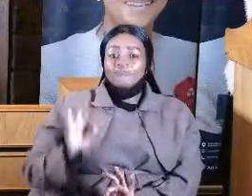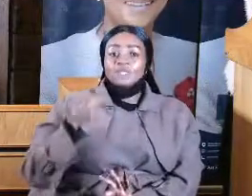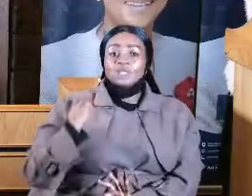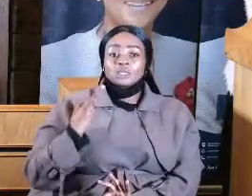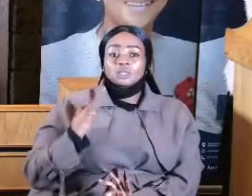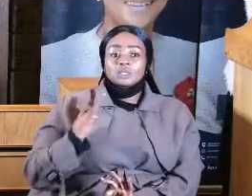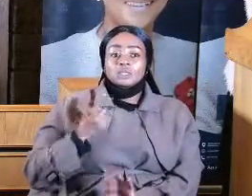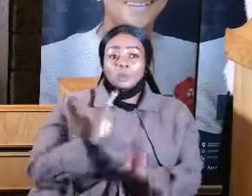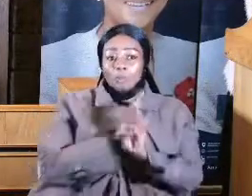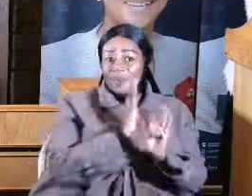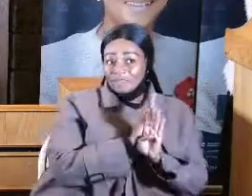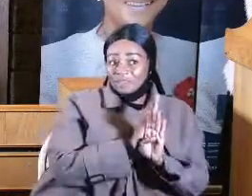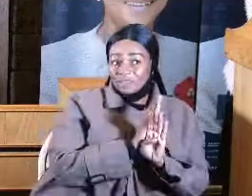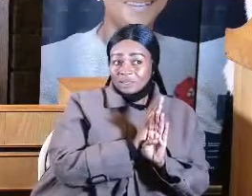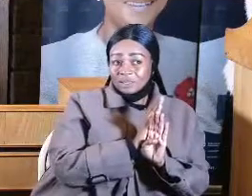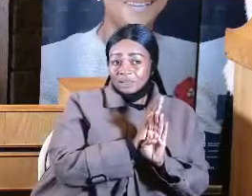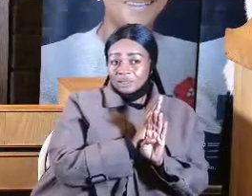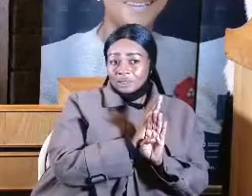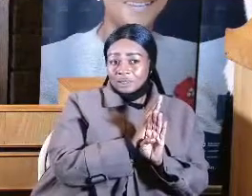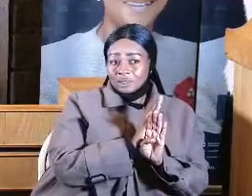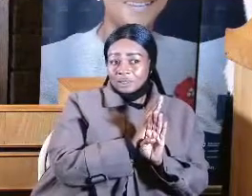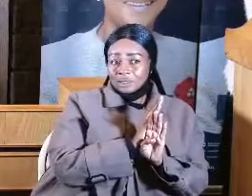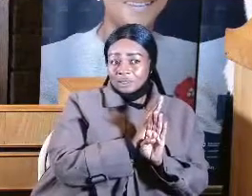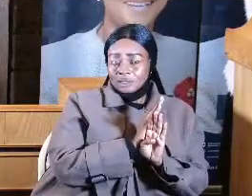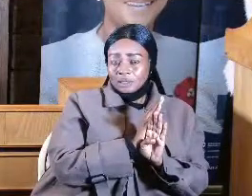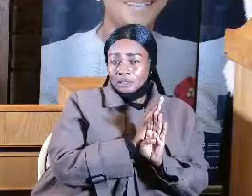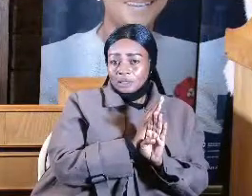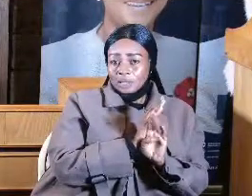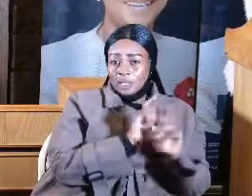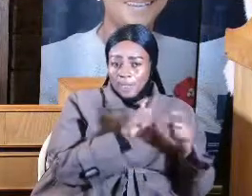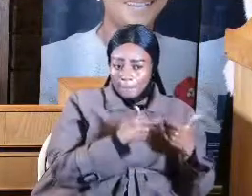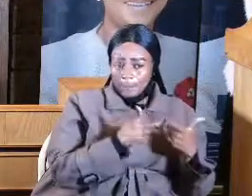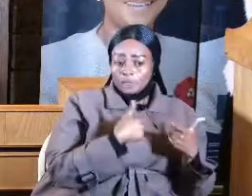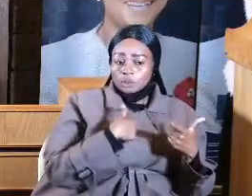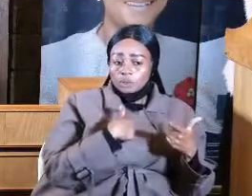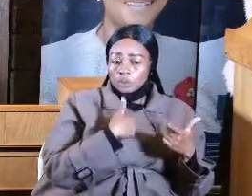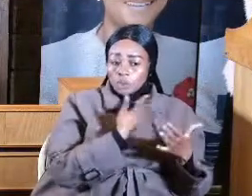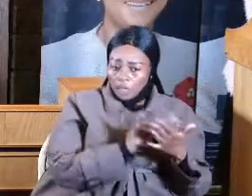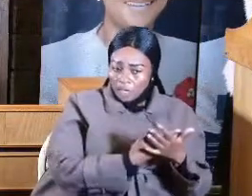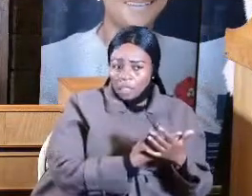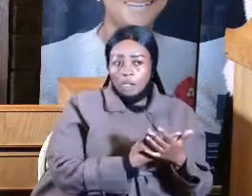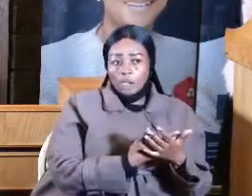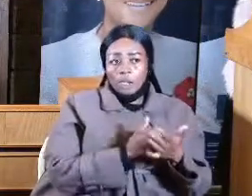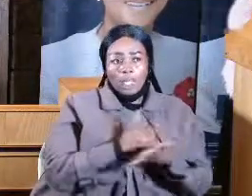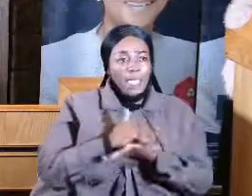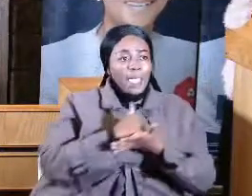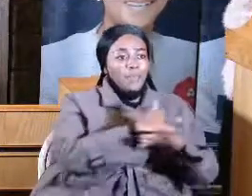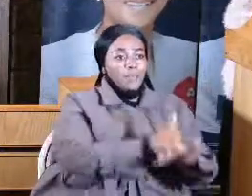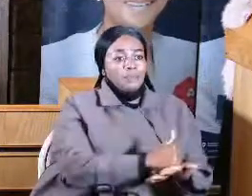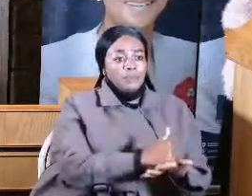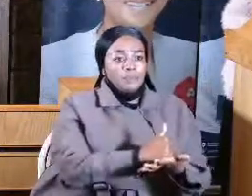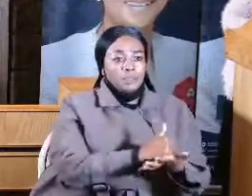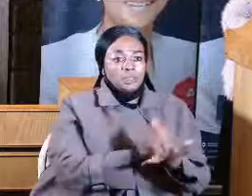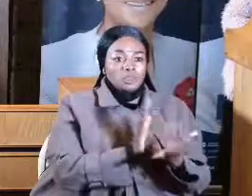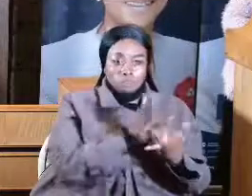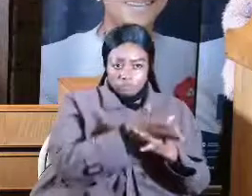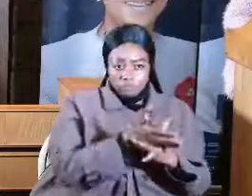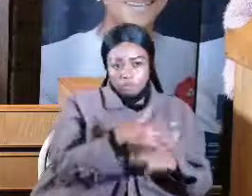private sectors so that they can be able to, to accommodate us in order to tap into that